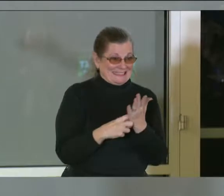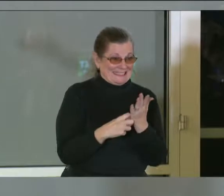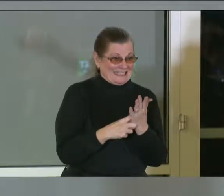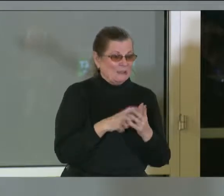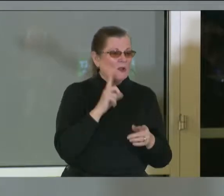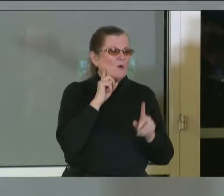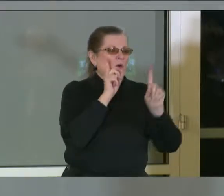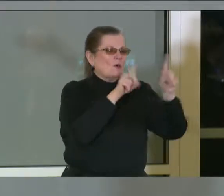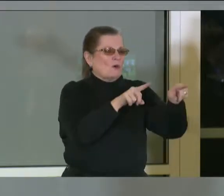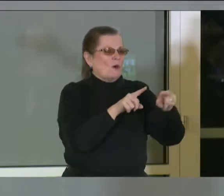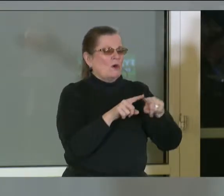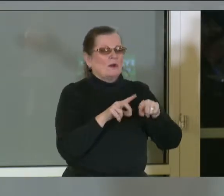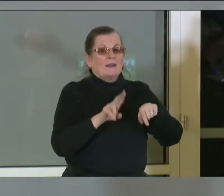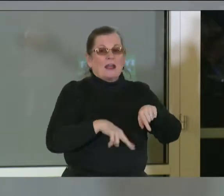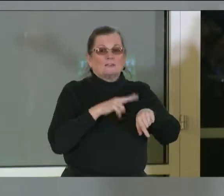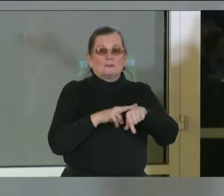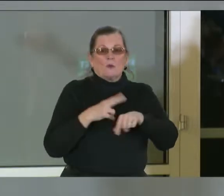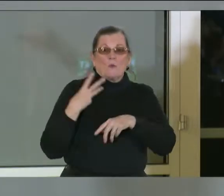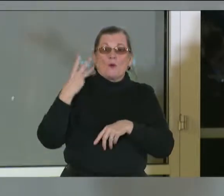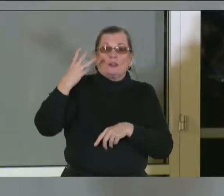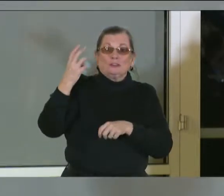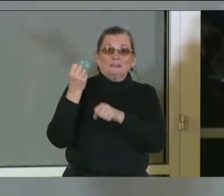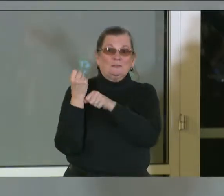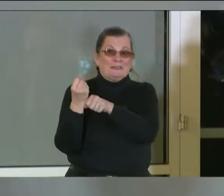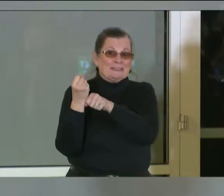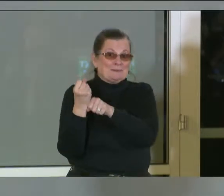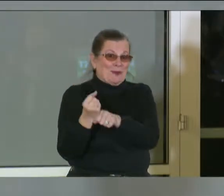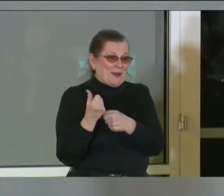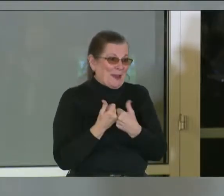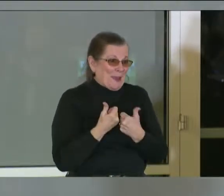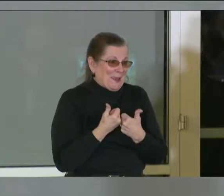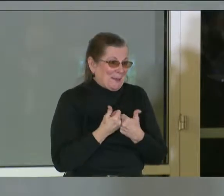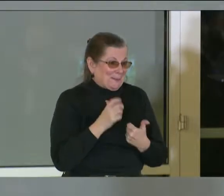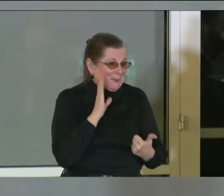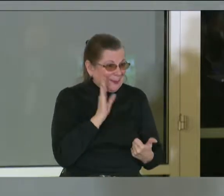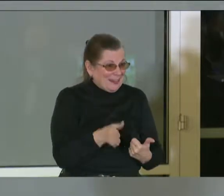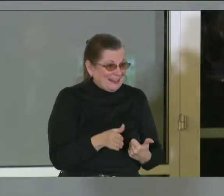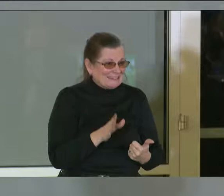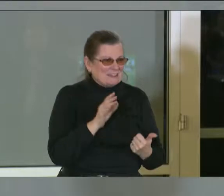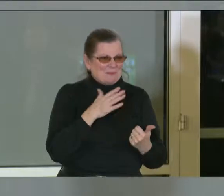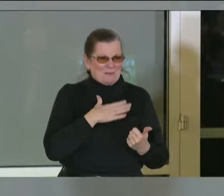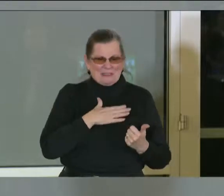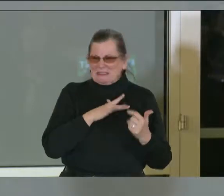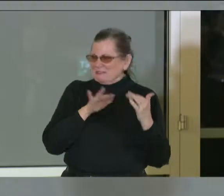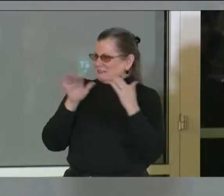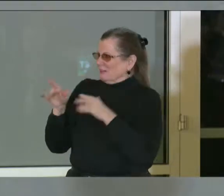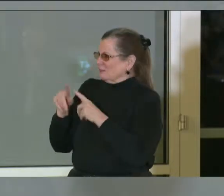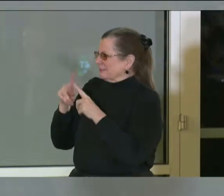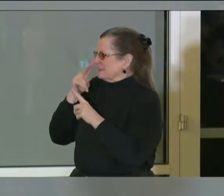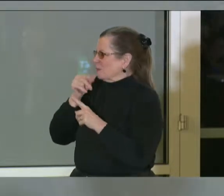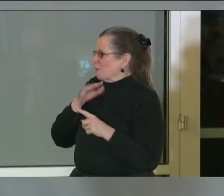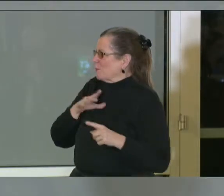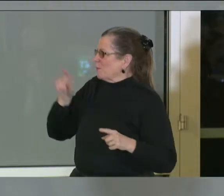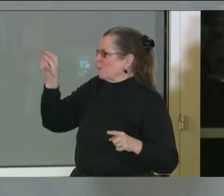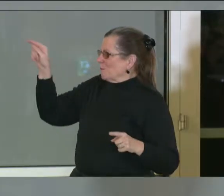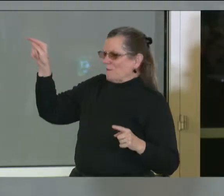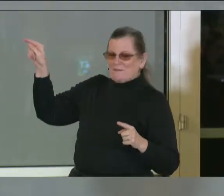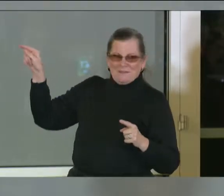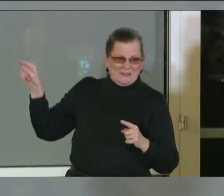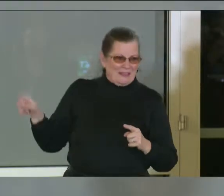you can come over here to Fong over here on the right after the forum, and she will get you on the list for tickets. So Ashley